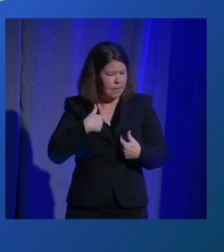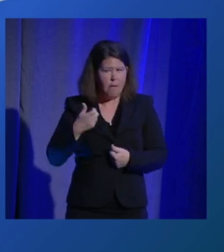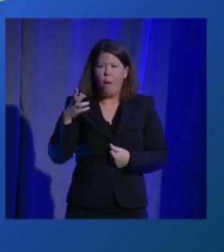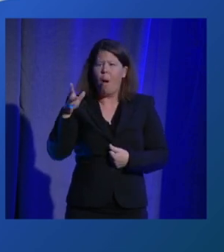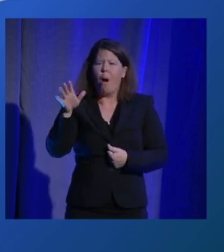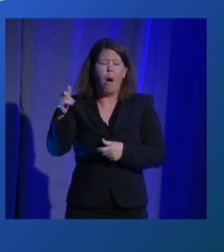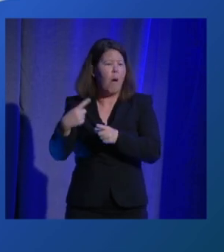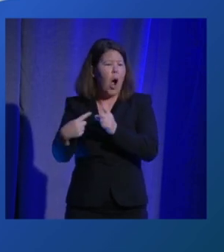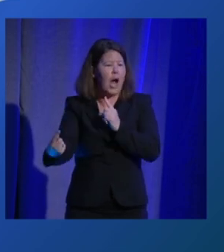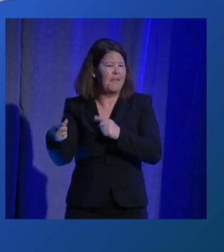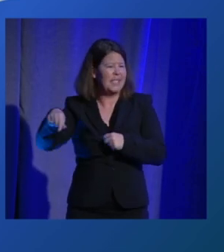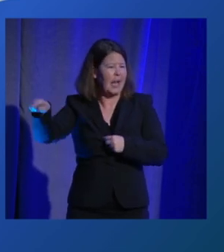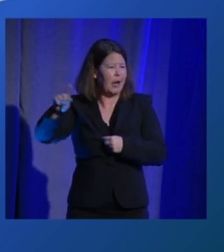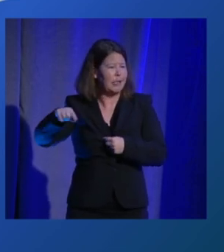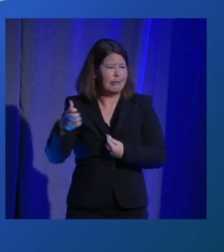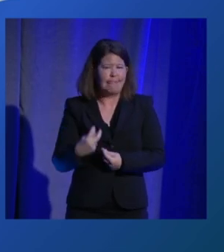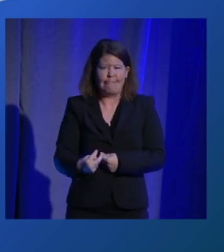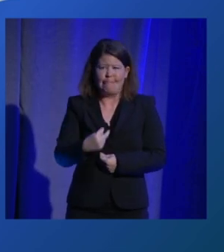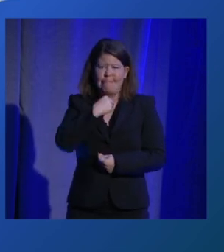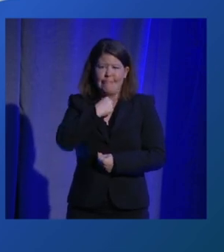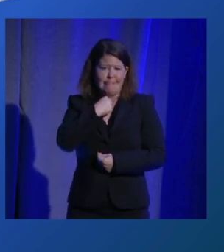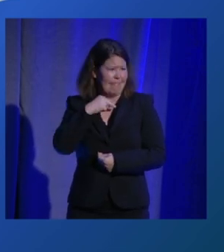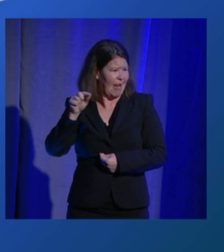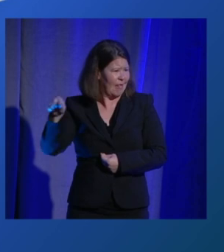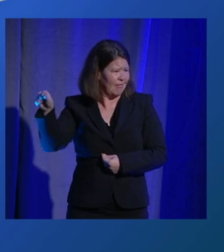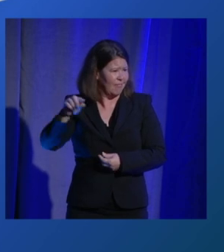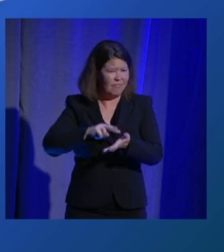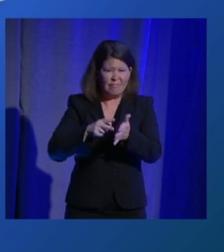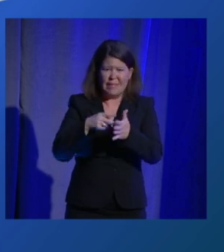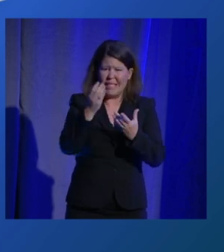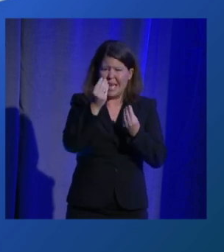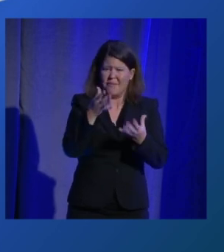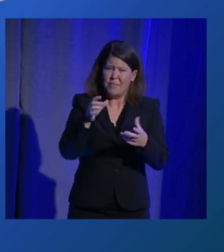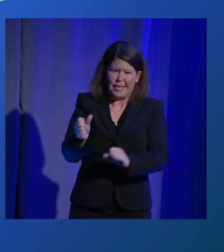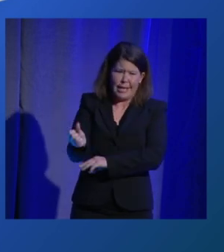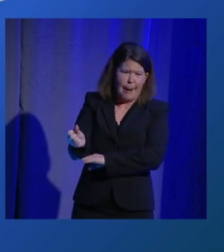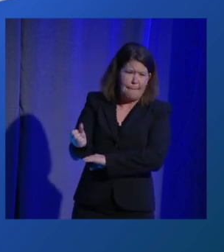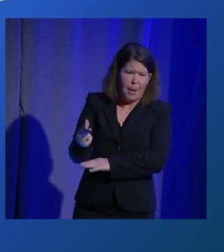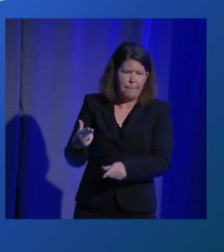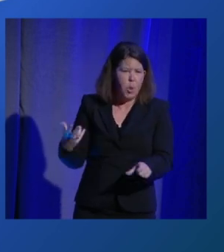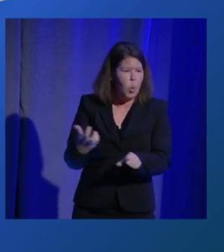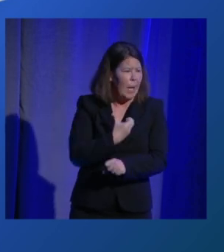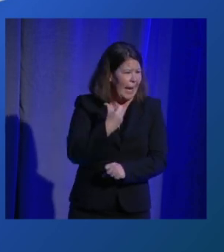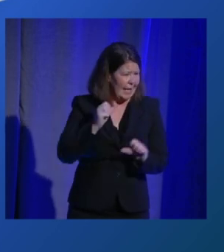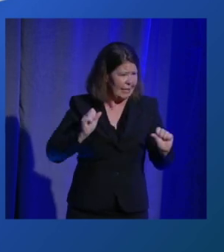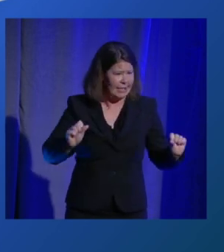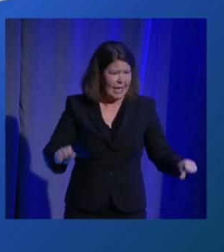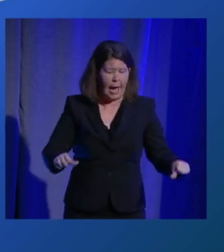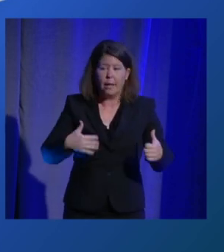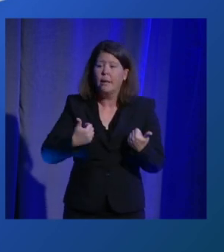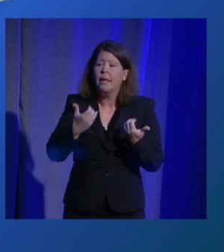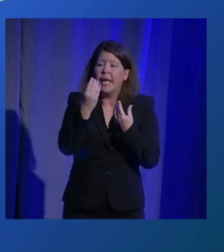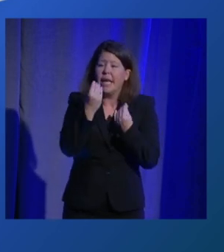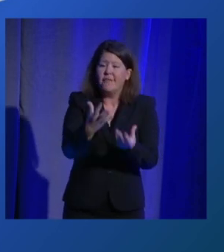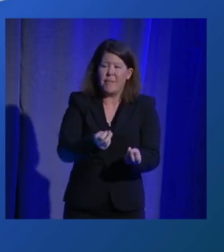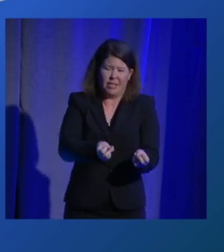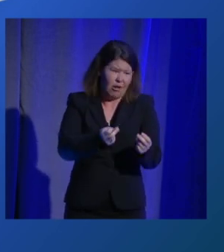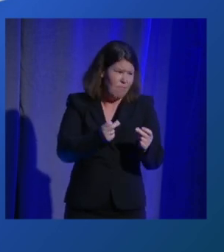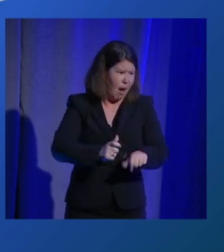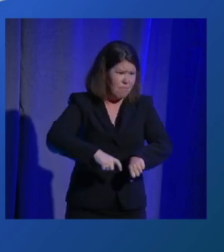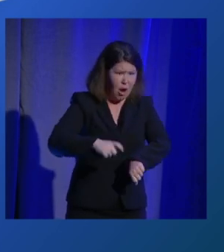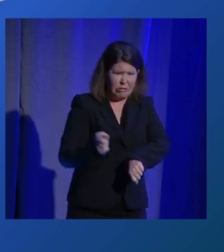ducks yeah right in information wins information at speed is an advantage this is our f pole